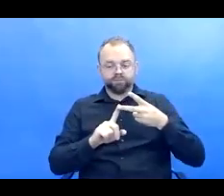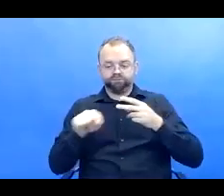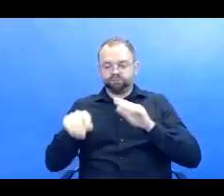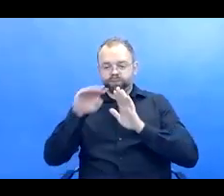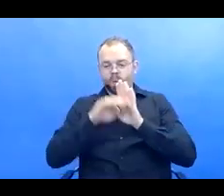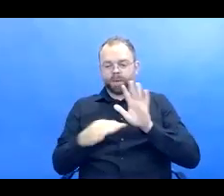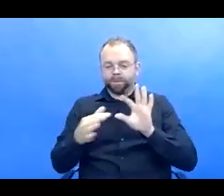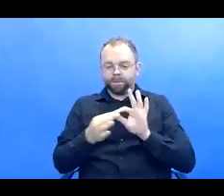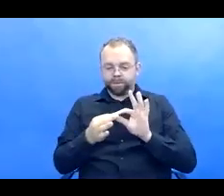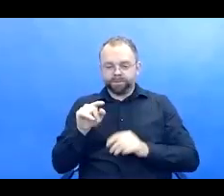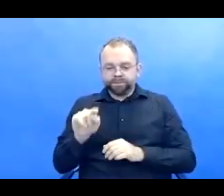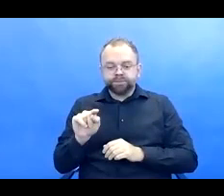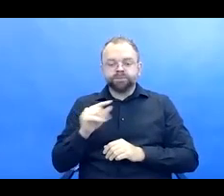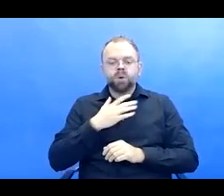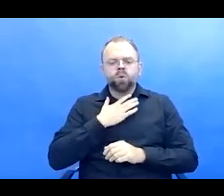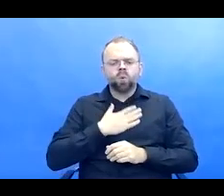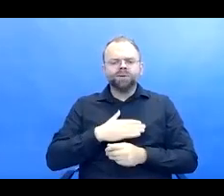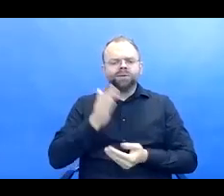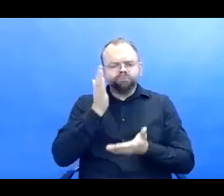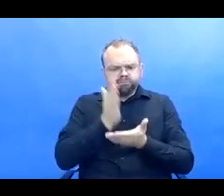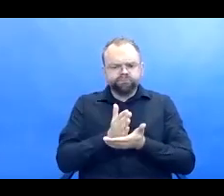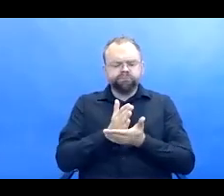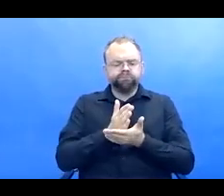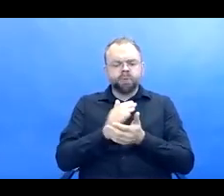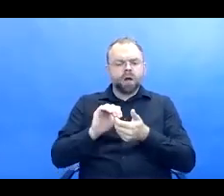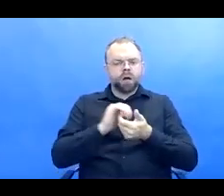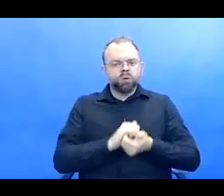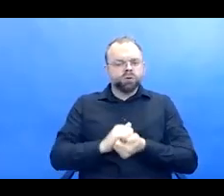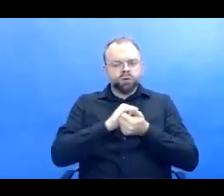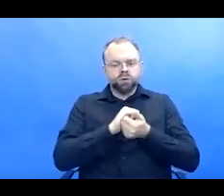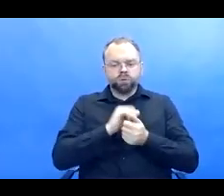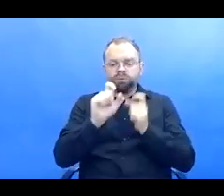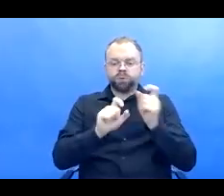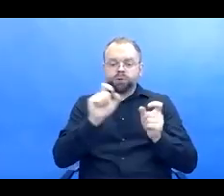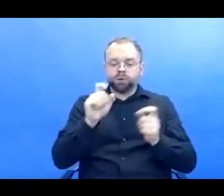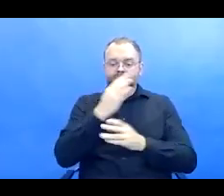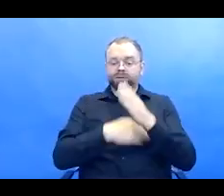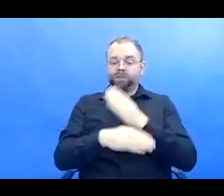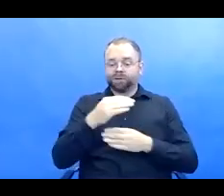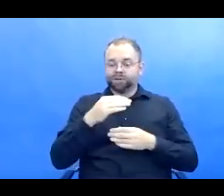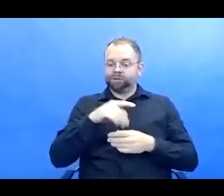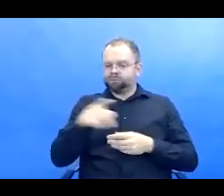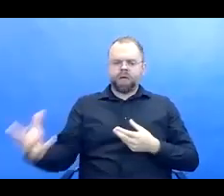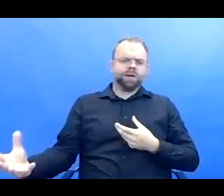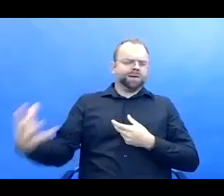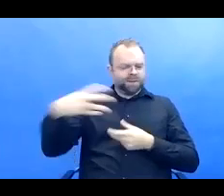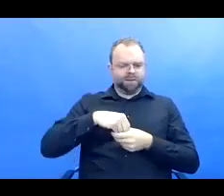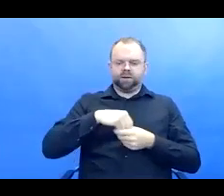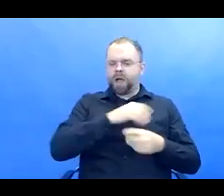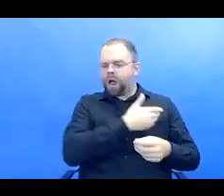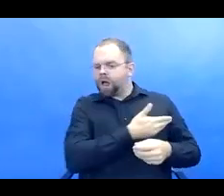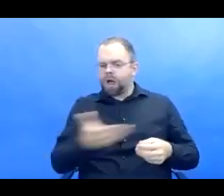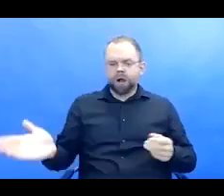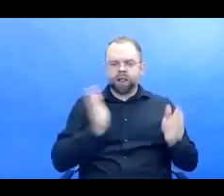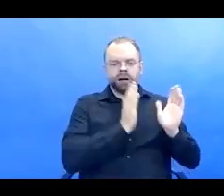also thinking beyond that, what do we need to have in place to push governments to learn from the current situation when it